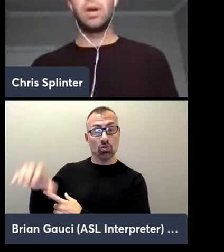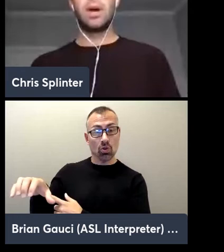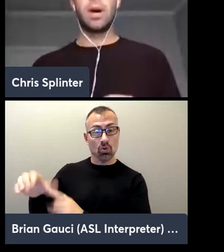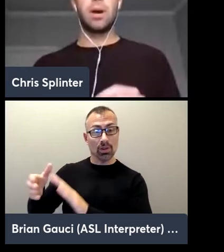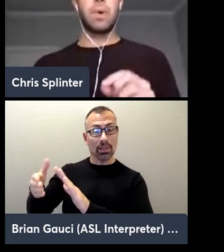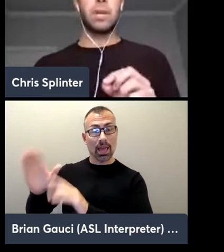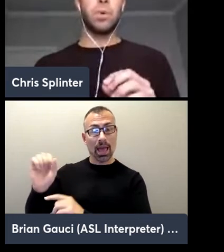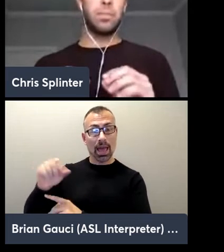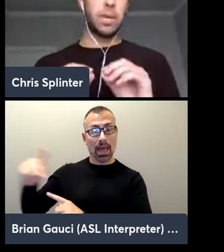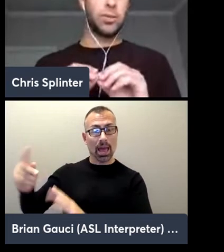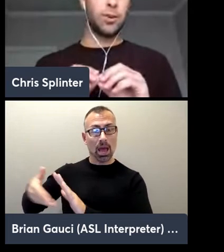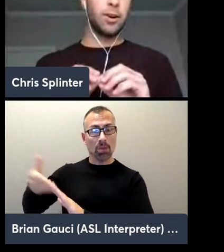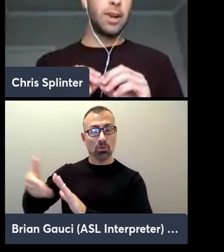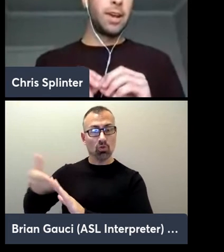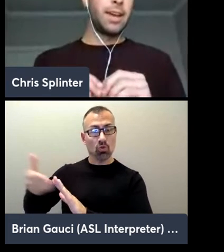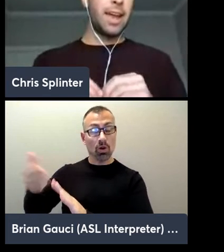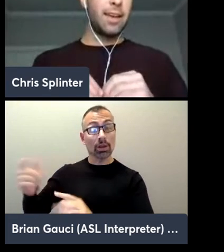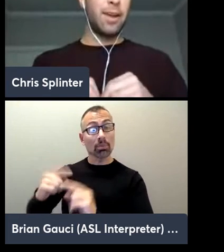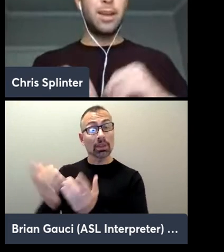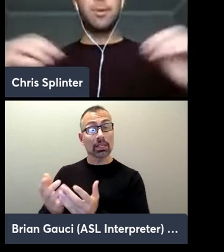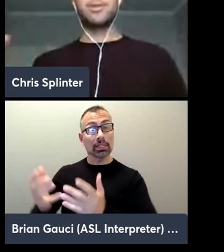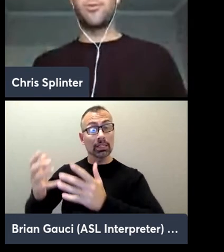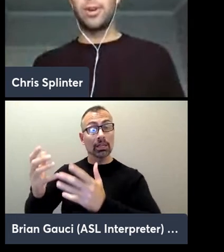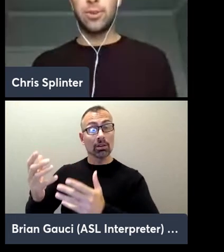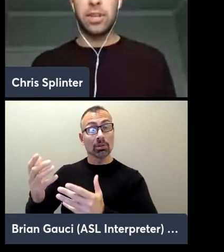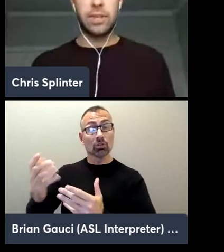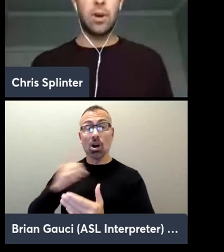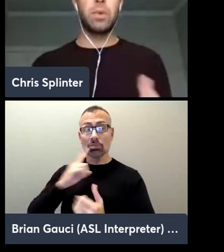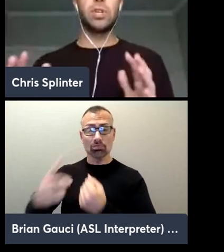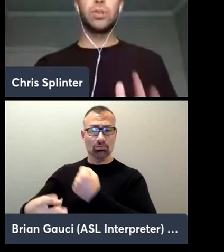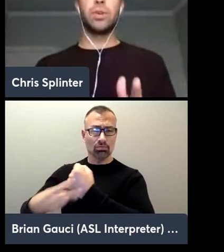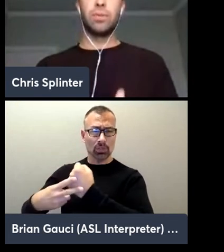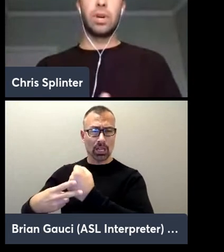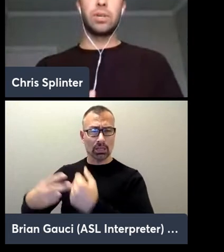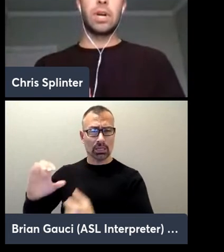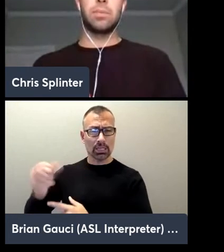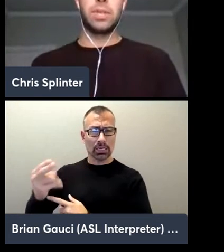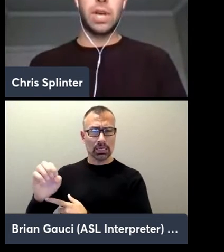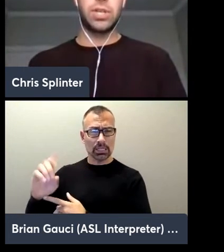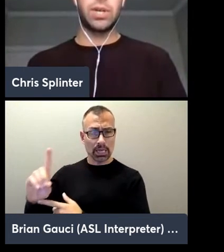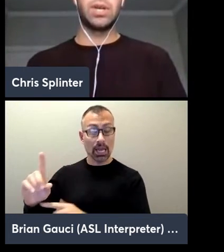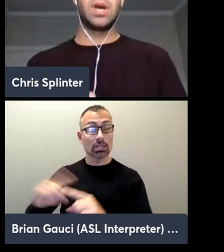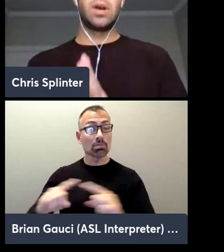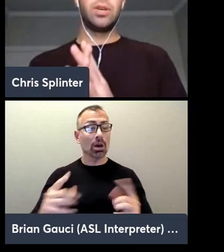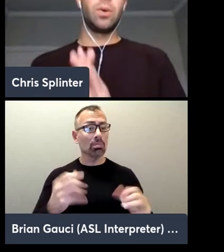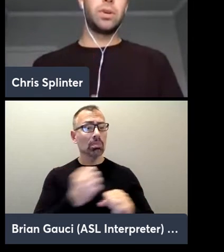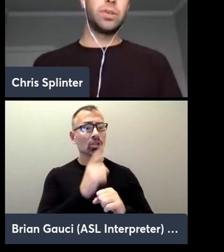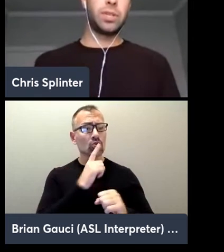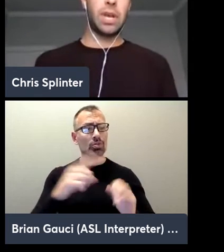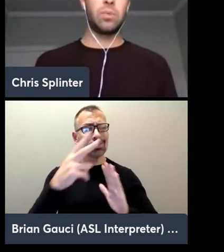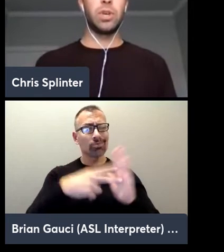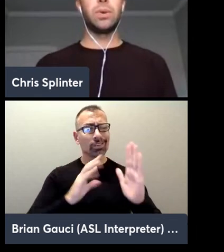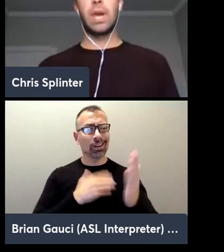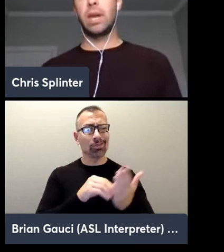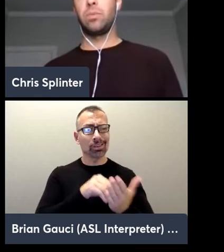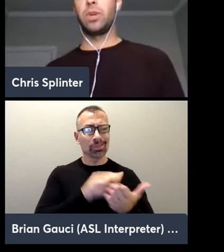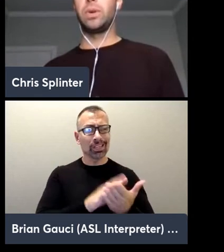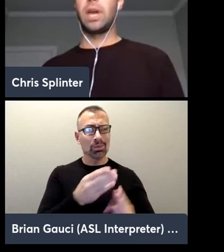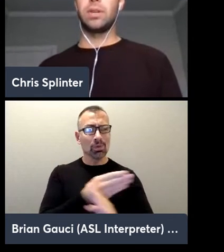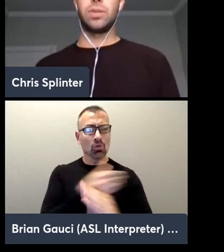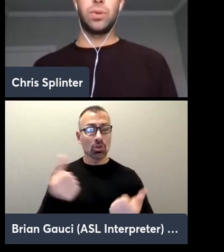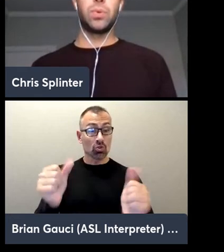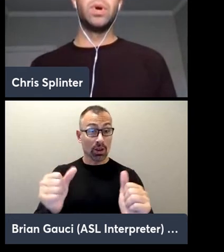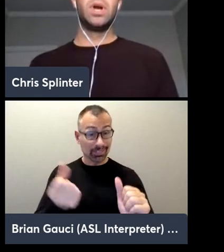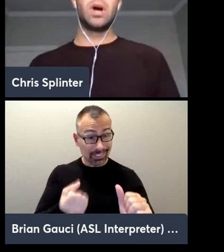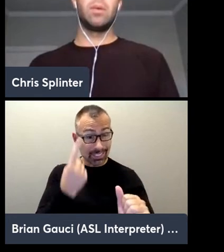cached. I want to make sure if anybody's going to try this out, make sure you read our documentation, you understand what you can and what you